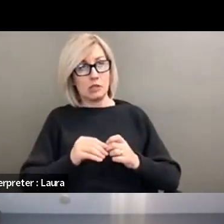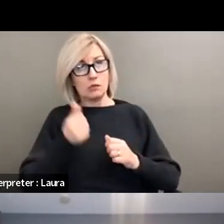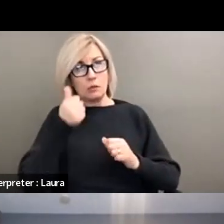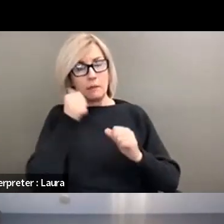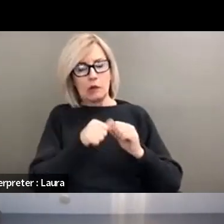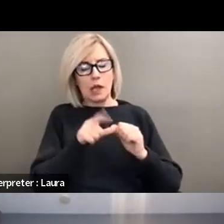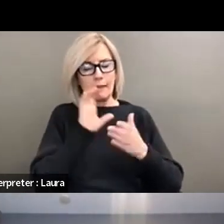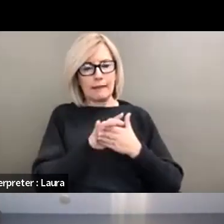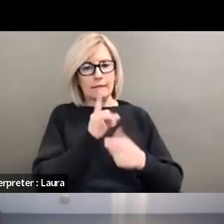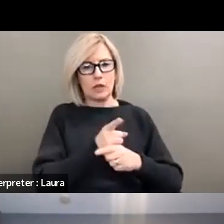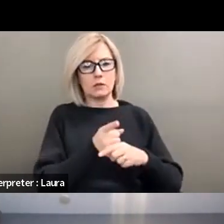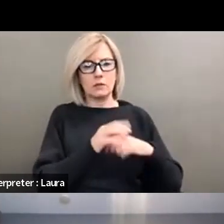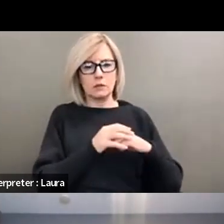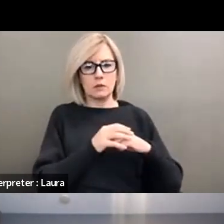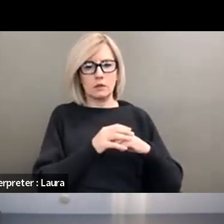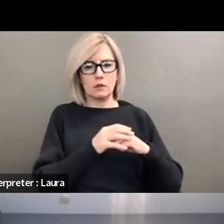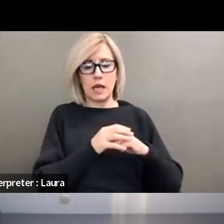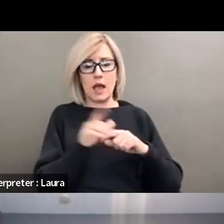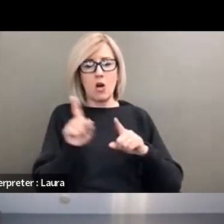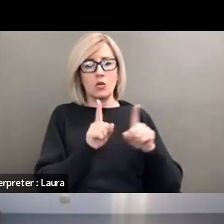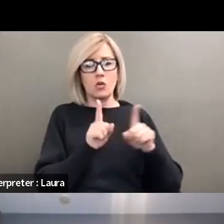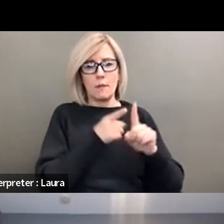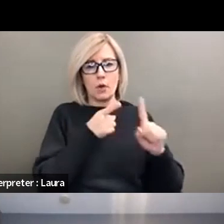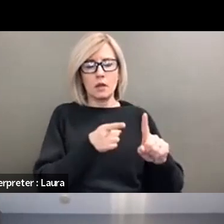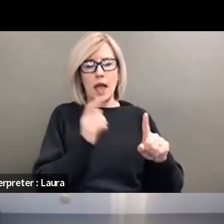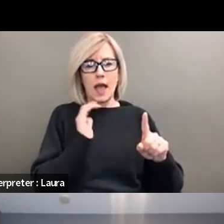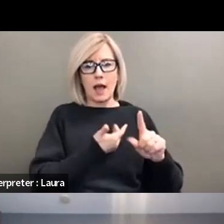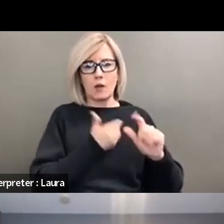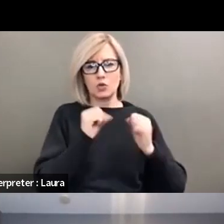head. And I'd also point out that our association